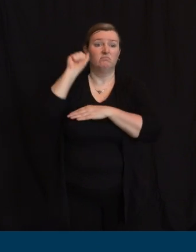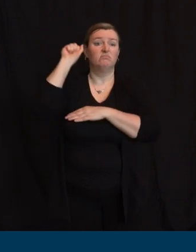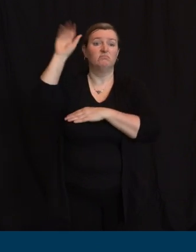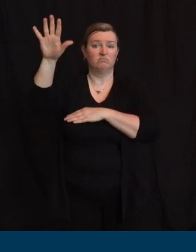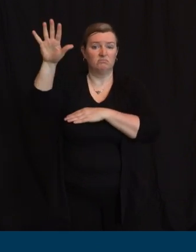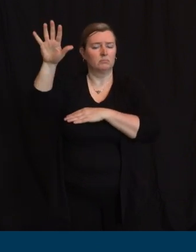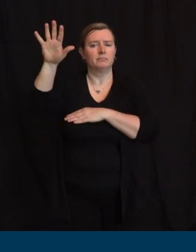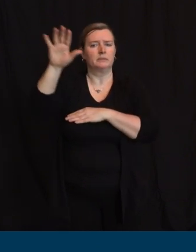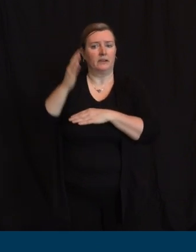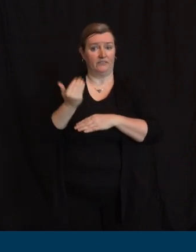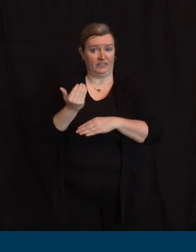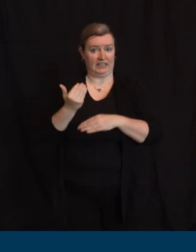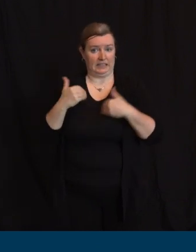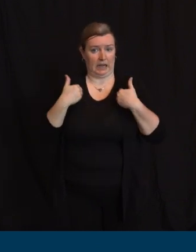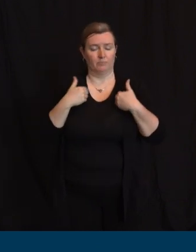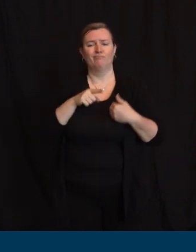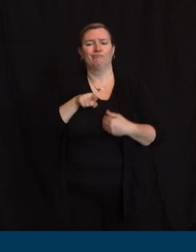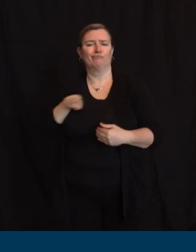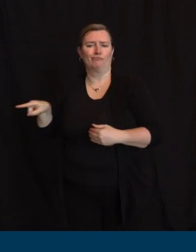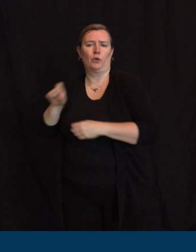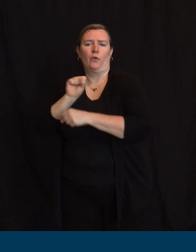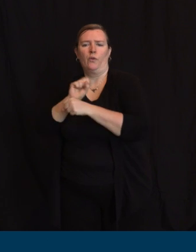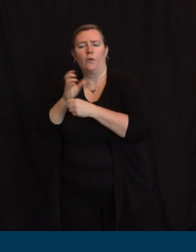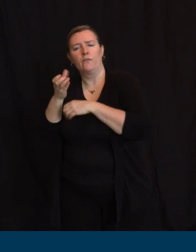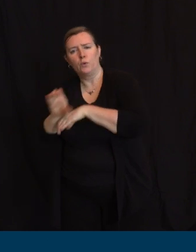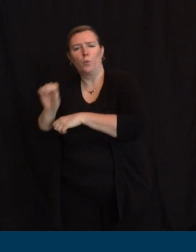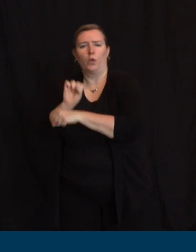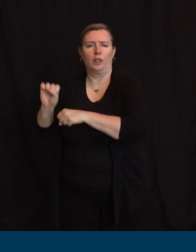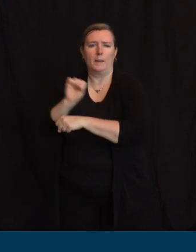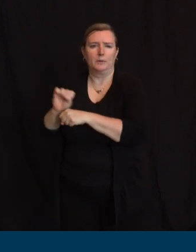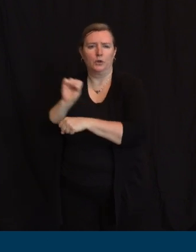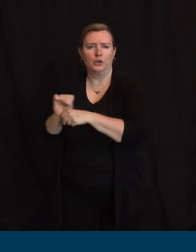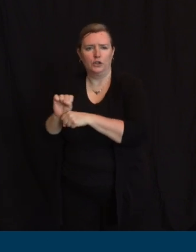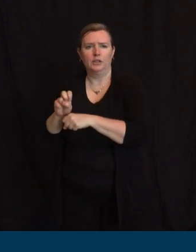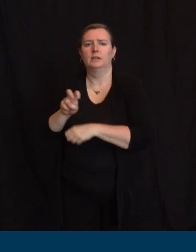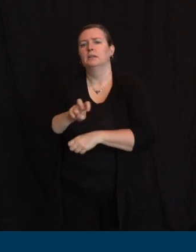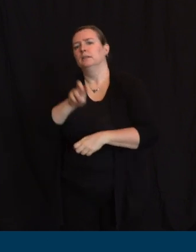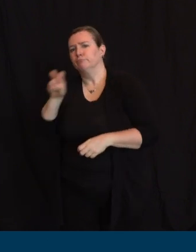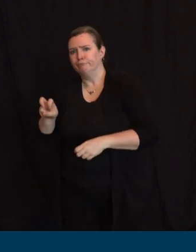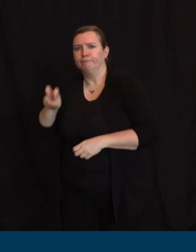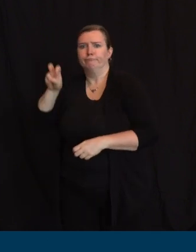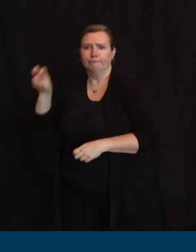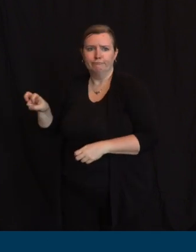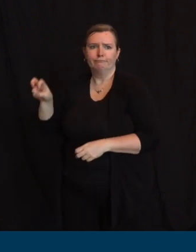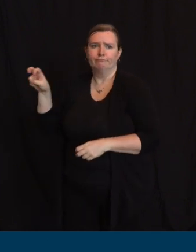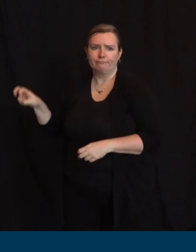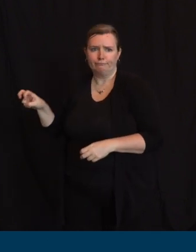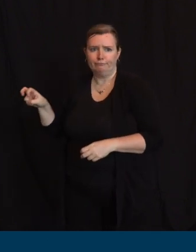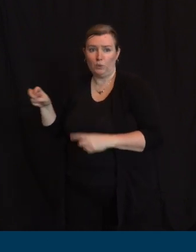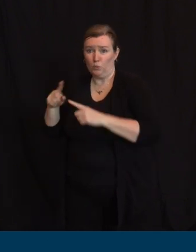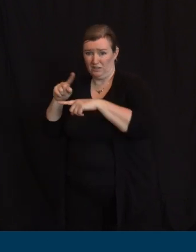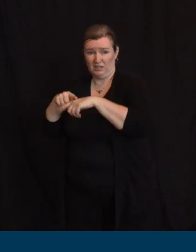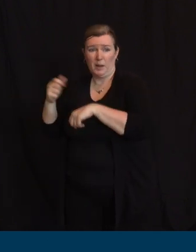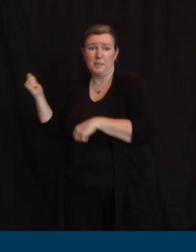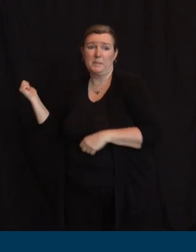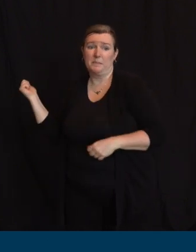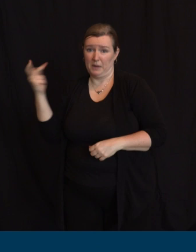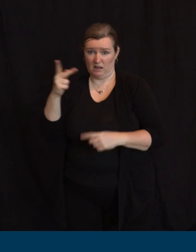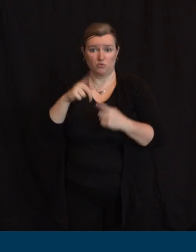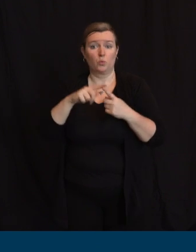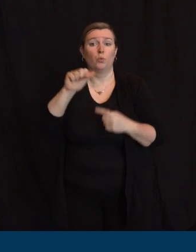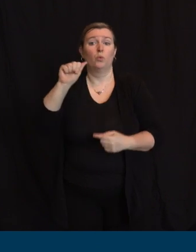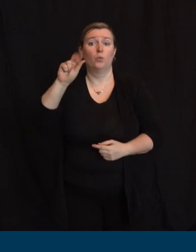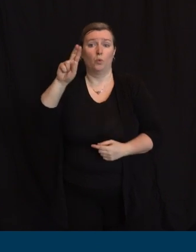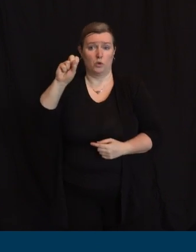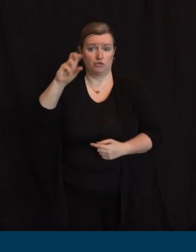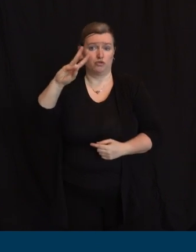would survive being sent to several camps, including one return trip to Auschwitz and a death march to